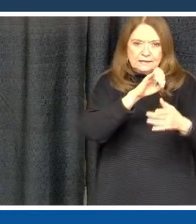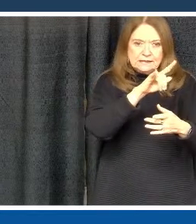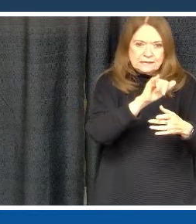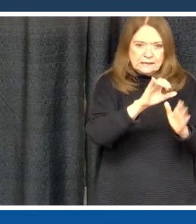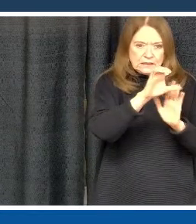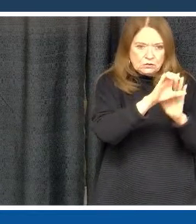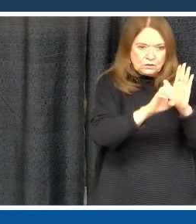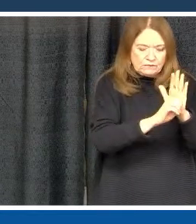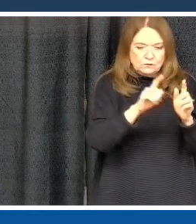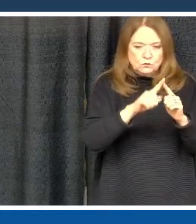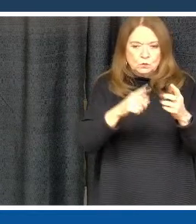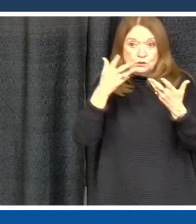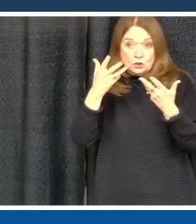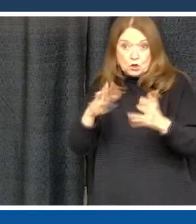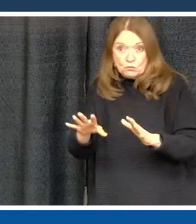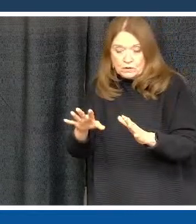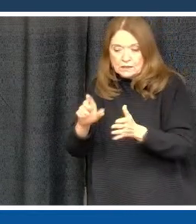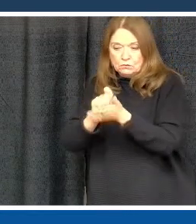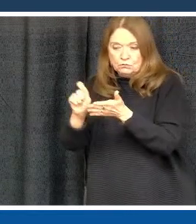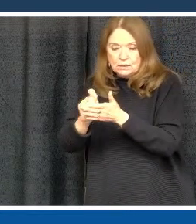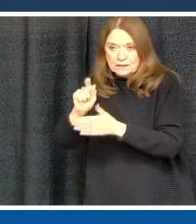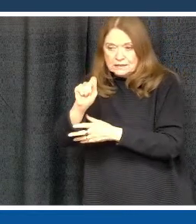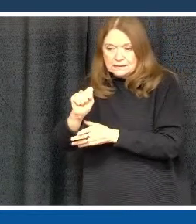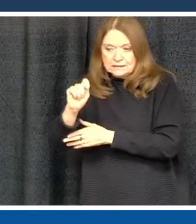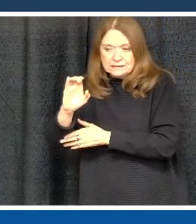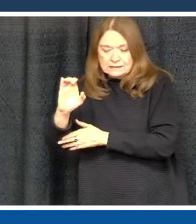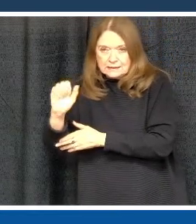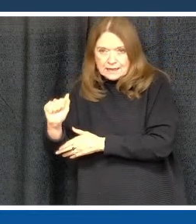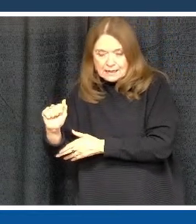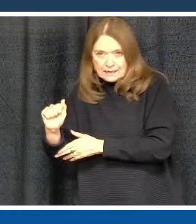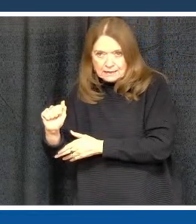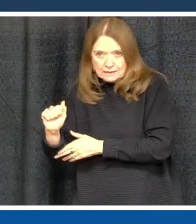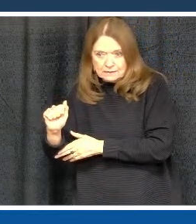Ethics to what is already codified in TCA